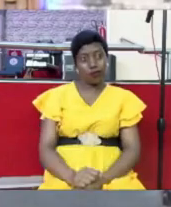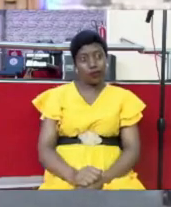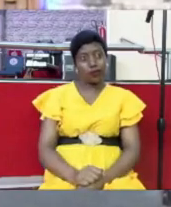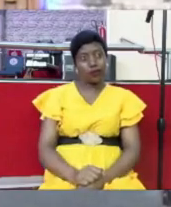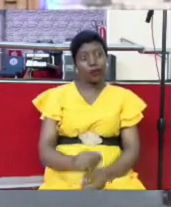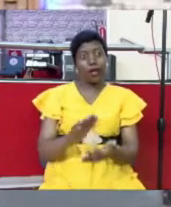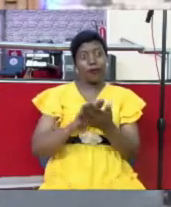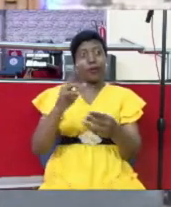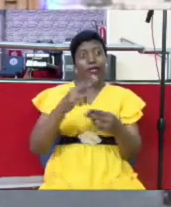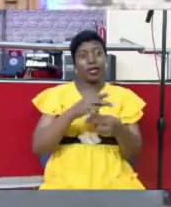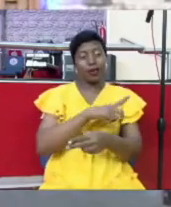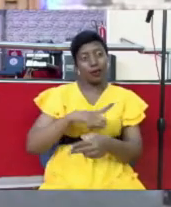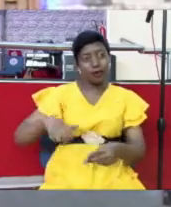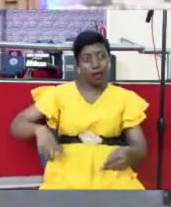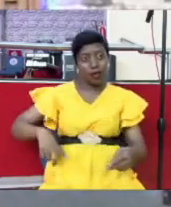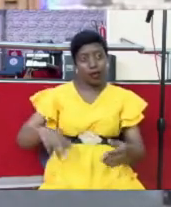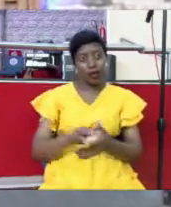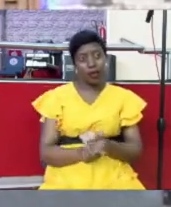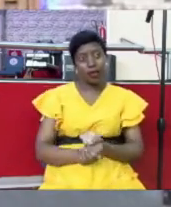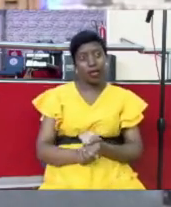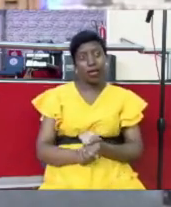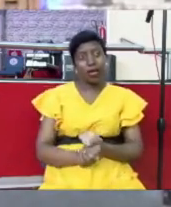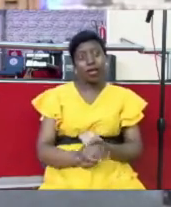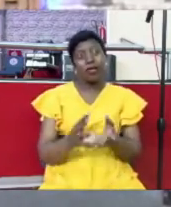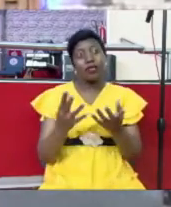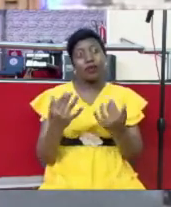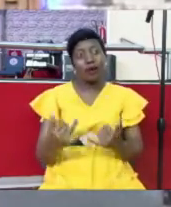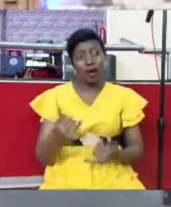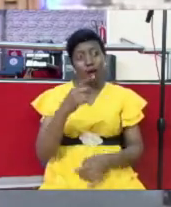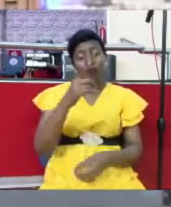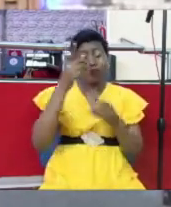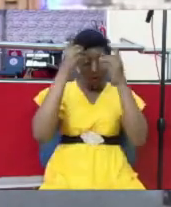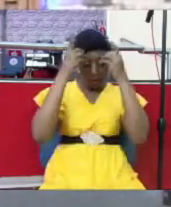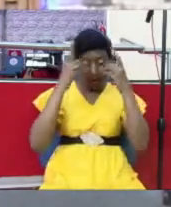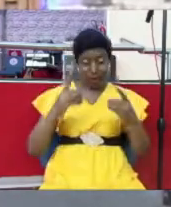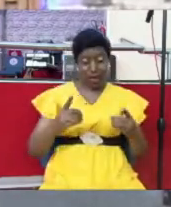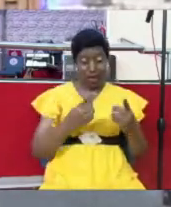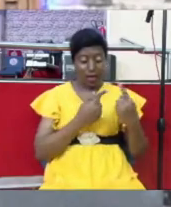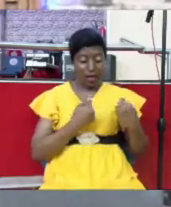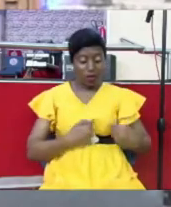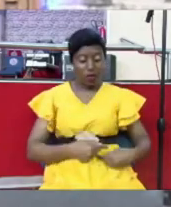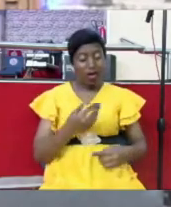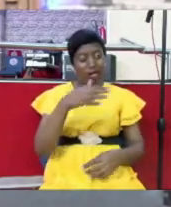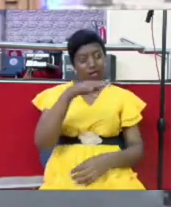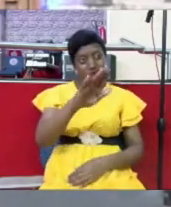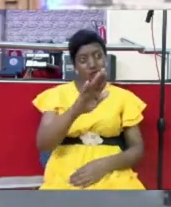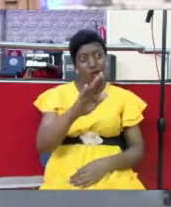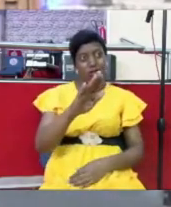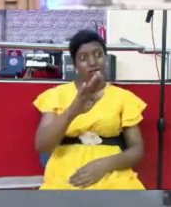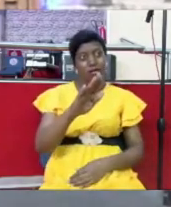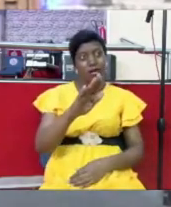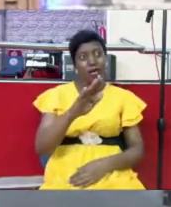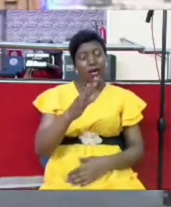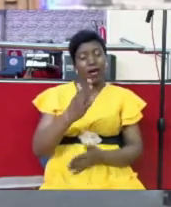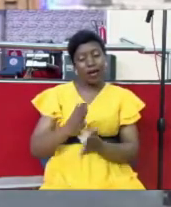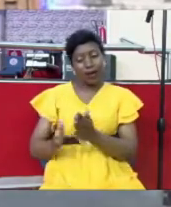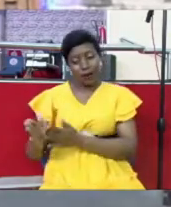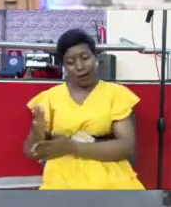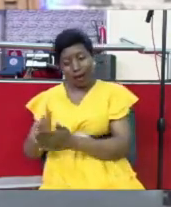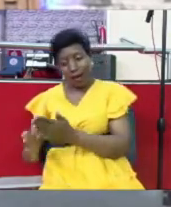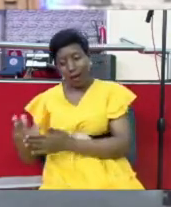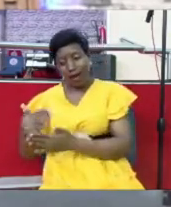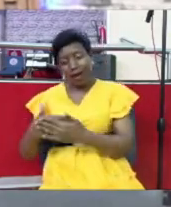Praise the name of the Lord. Amen. And so you decide in your heart ahead of time. Kwamba unaamua moyoni mwako mbeleni.